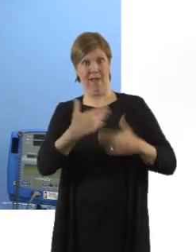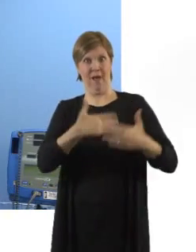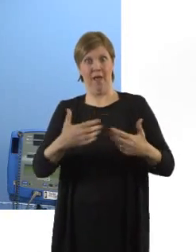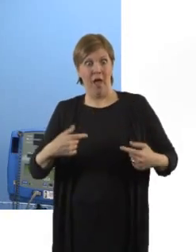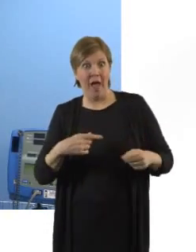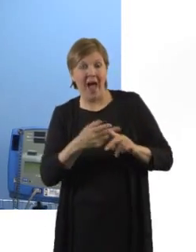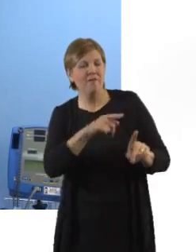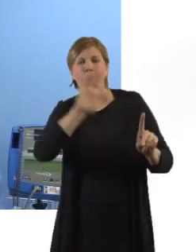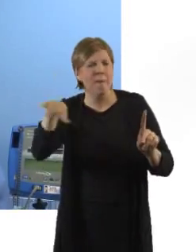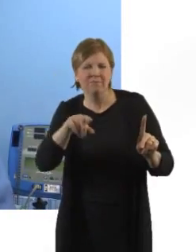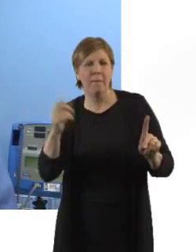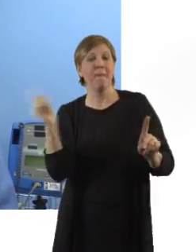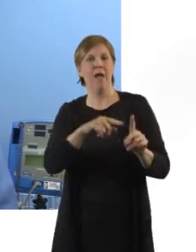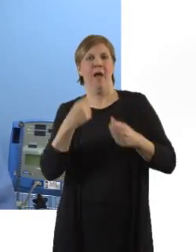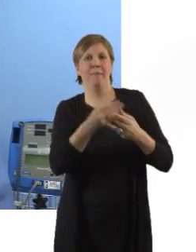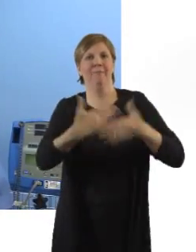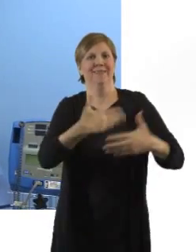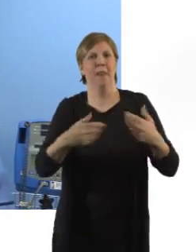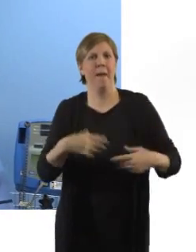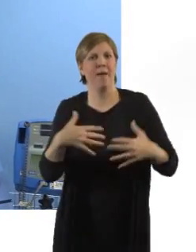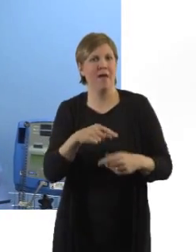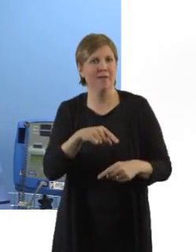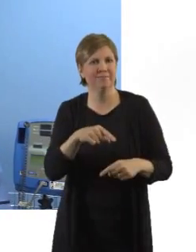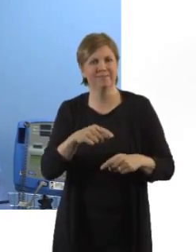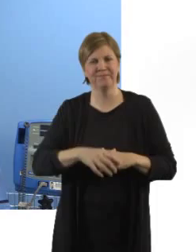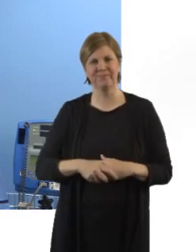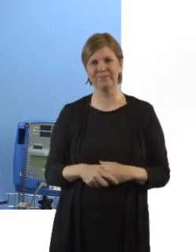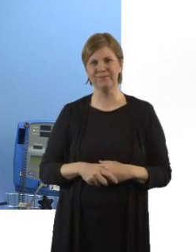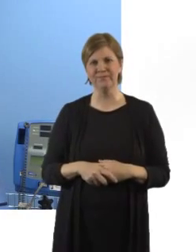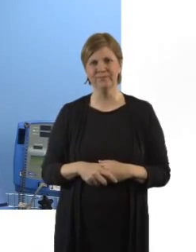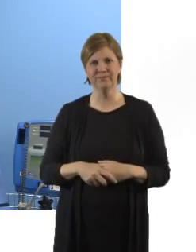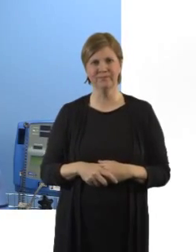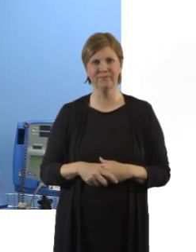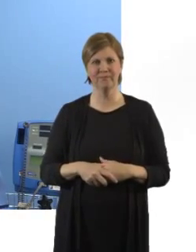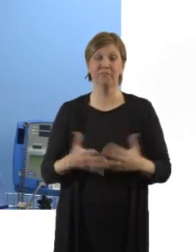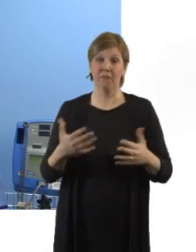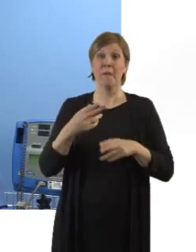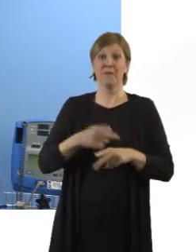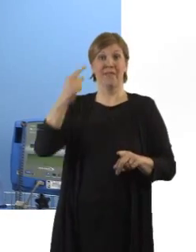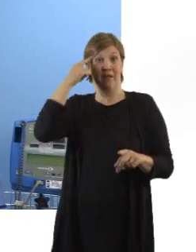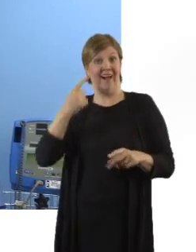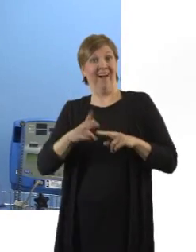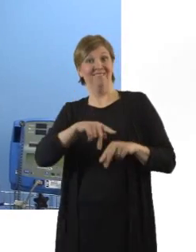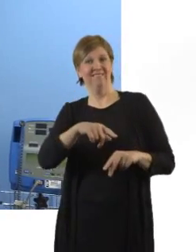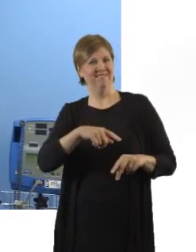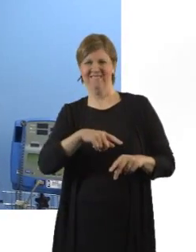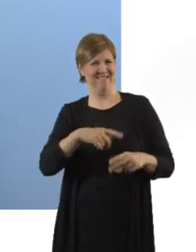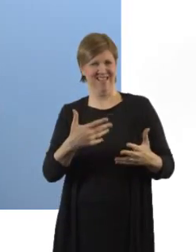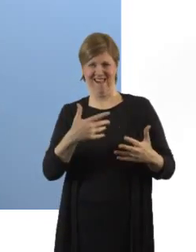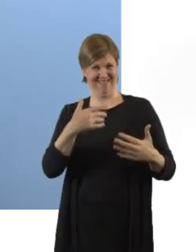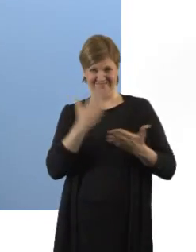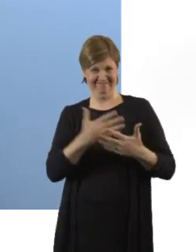use some self-help measures, have a warm bath, keep active and use some relaxation techniques and wait for labour to become